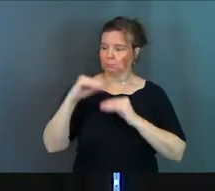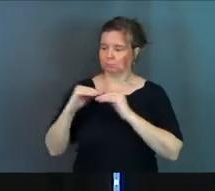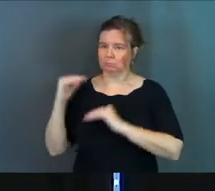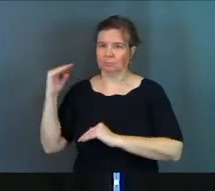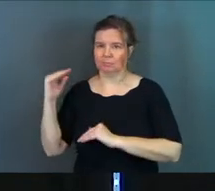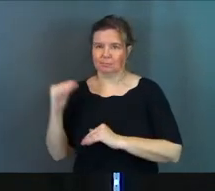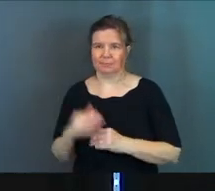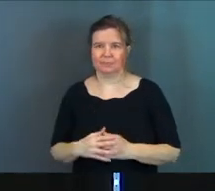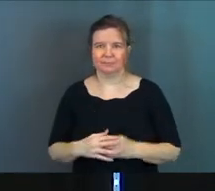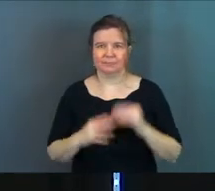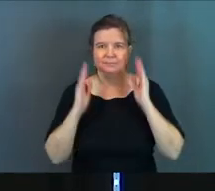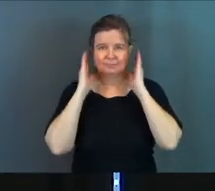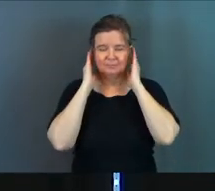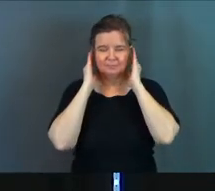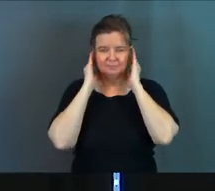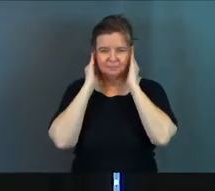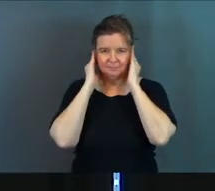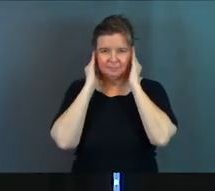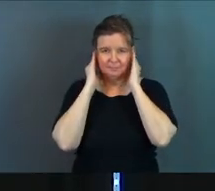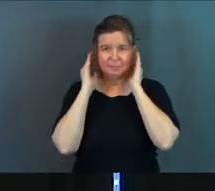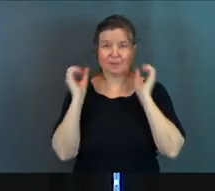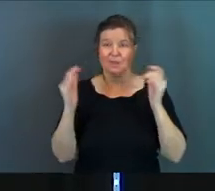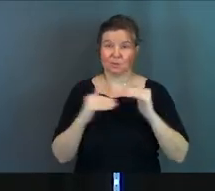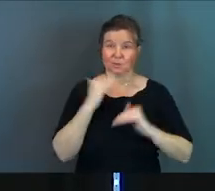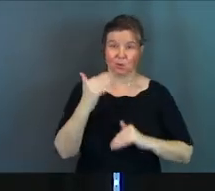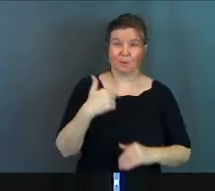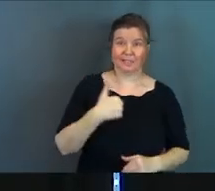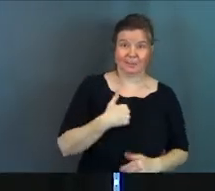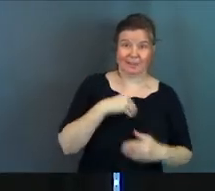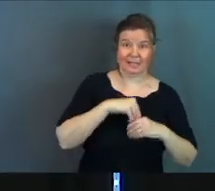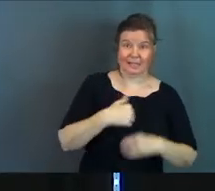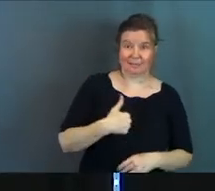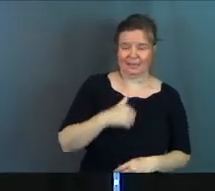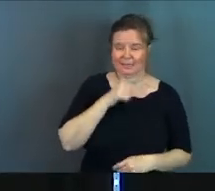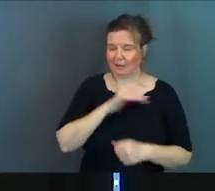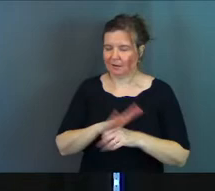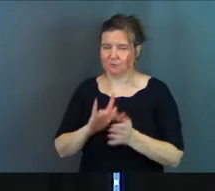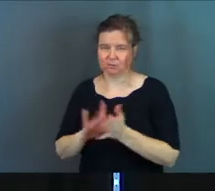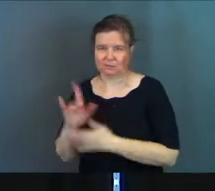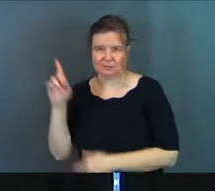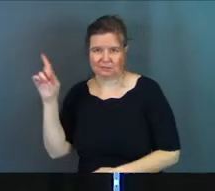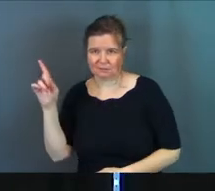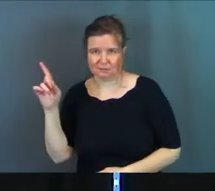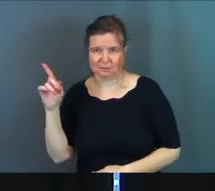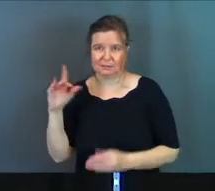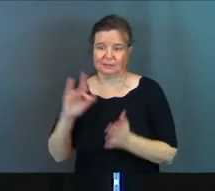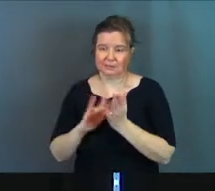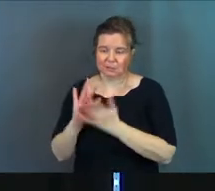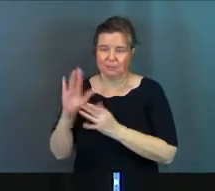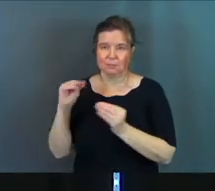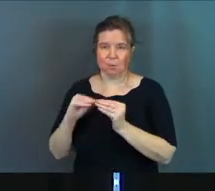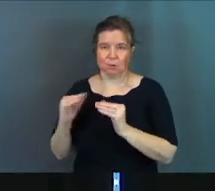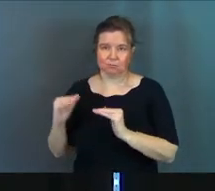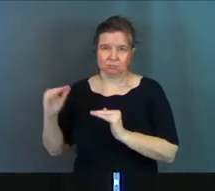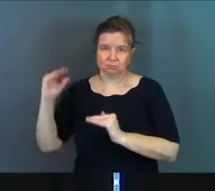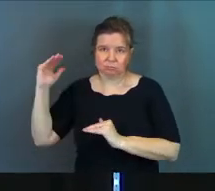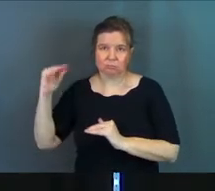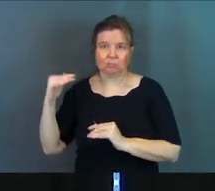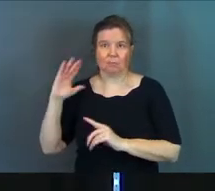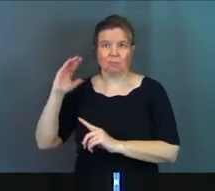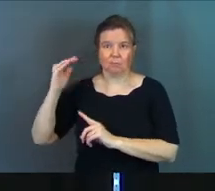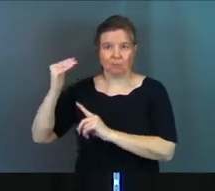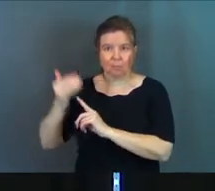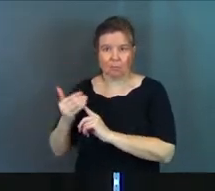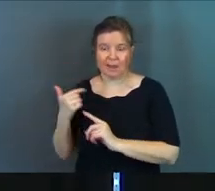Some of you didn't follow that. There's way too much me in me, and there's not enough Jesus. And